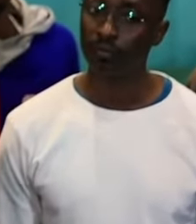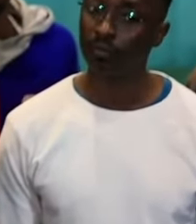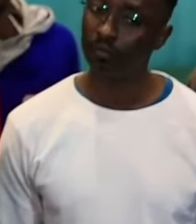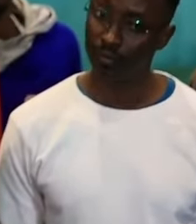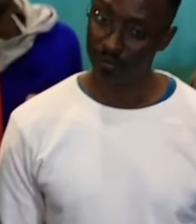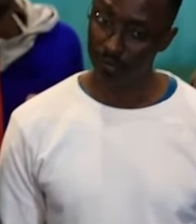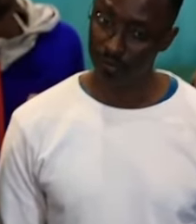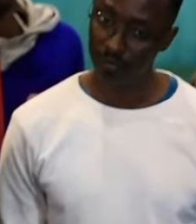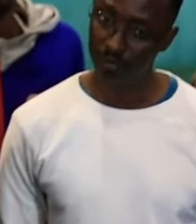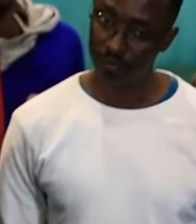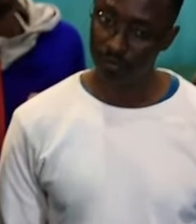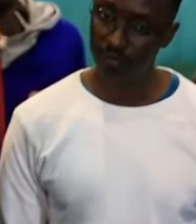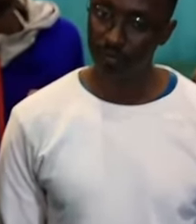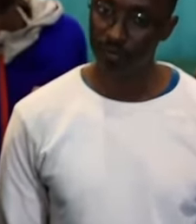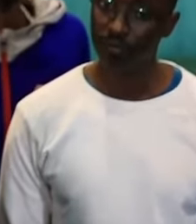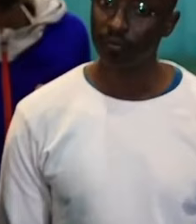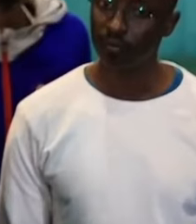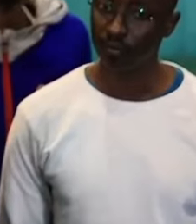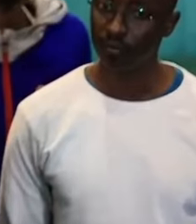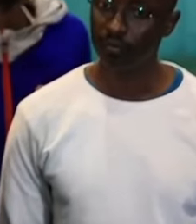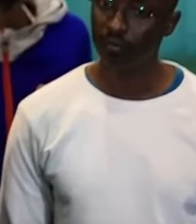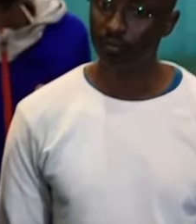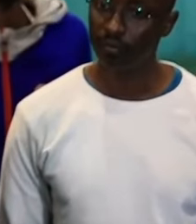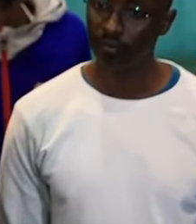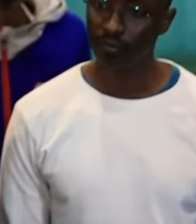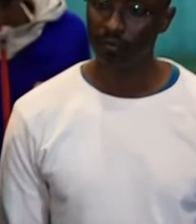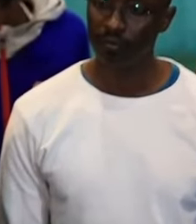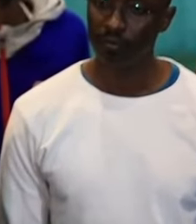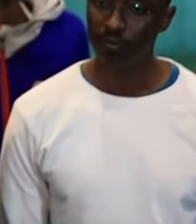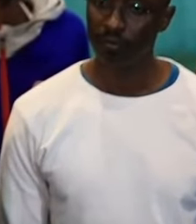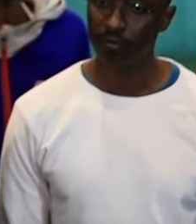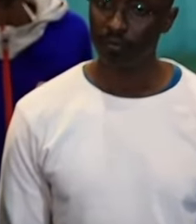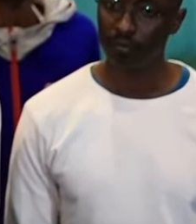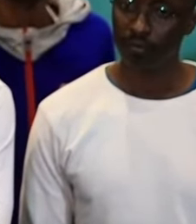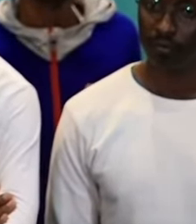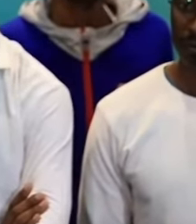woman. But I don't need relationship with you.